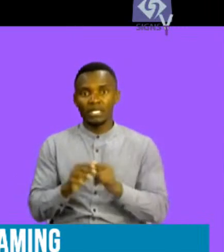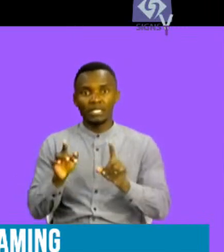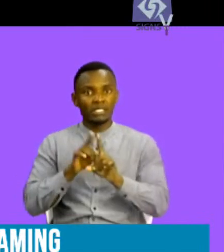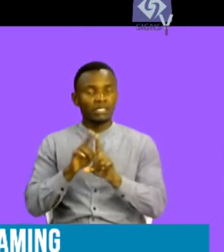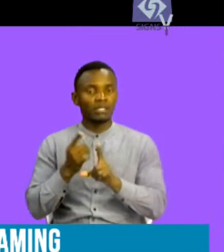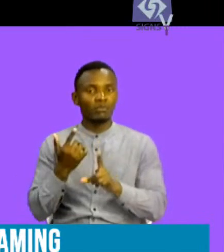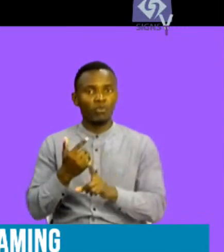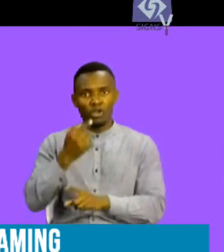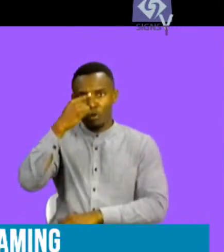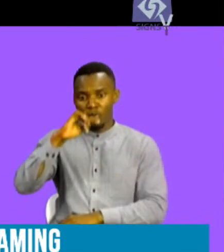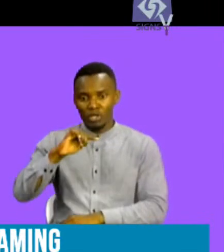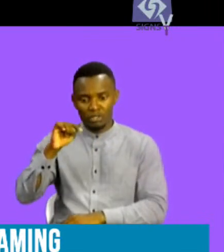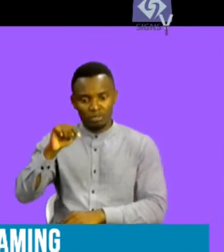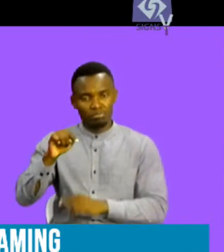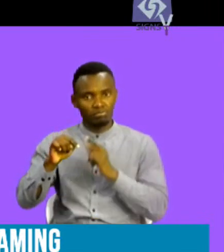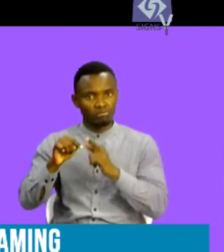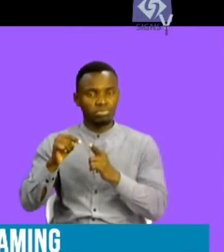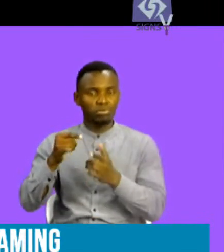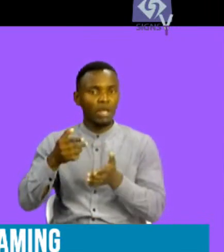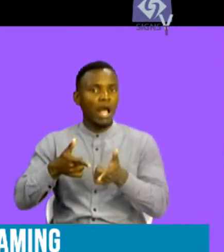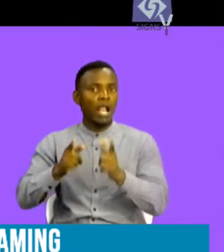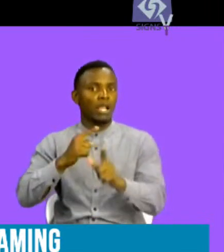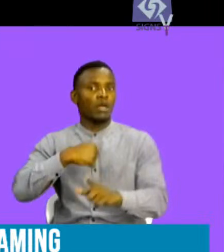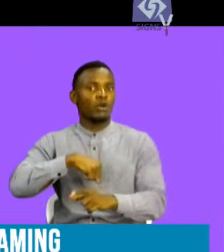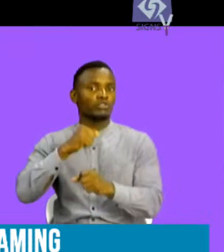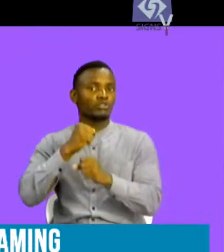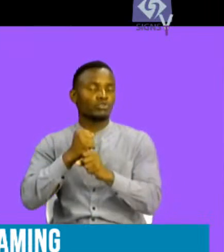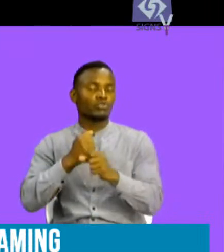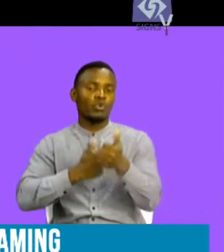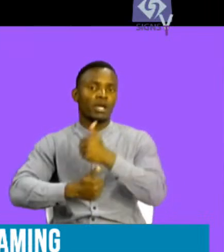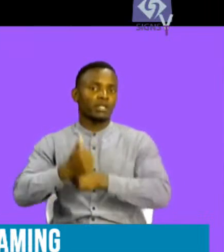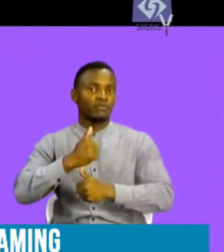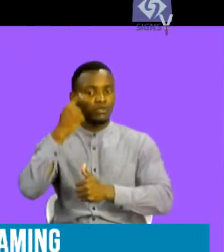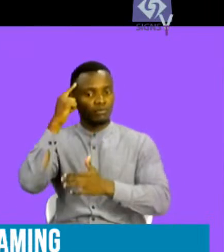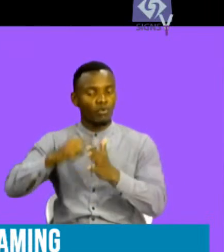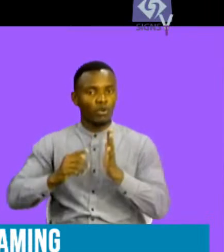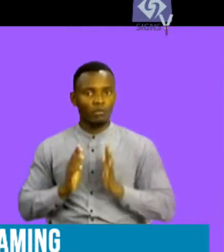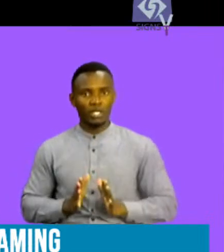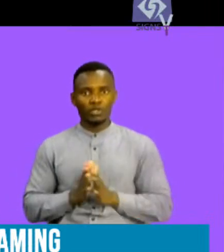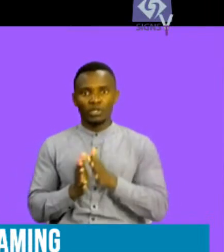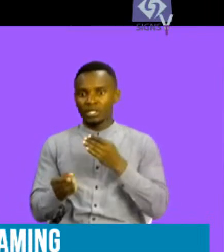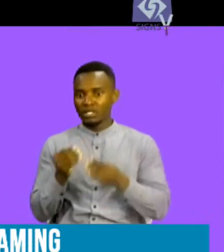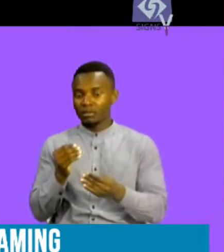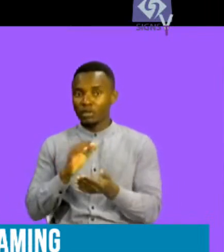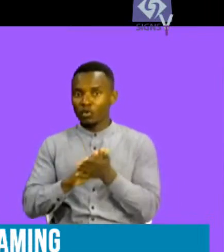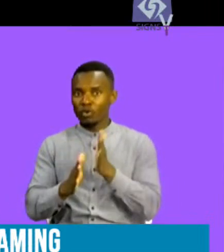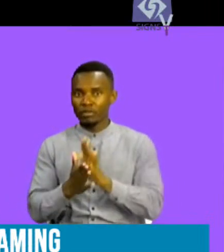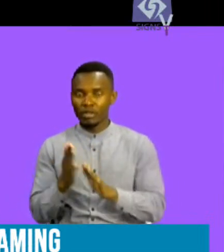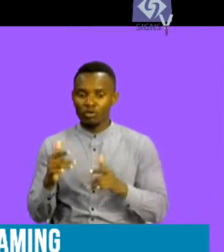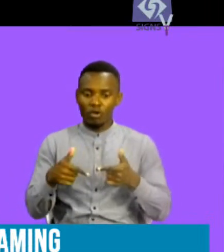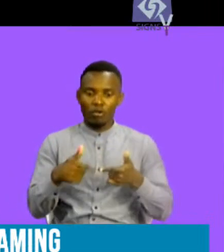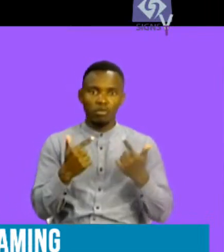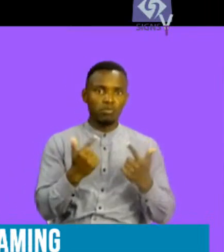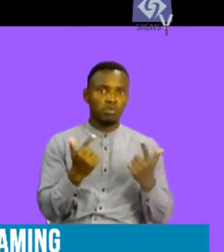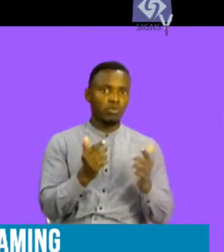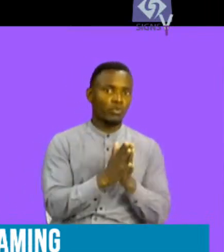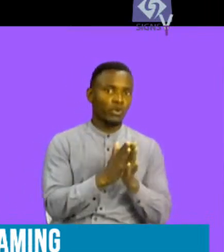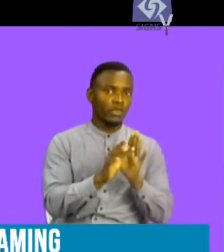to do a lot of other activities towards persons with disabilities without necessarily coming into conflict with the